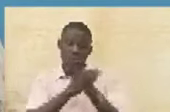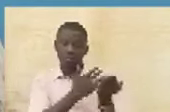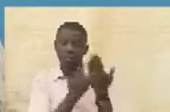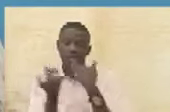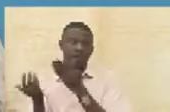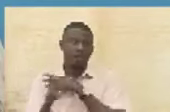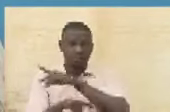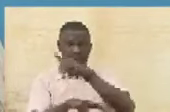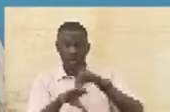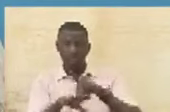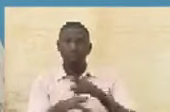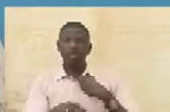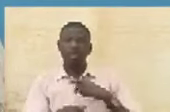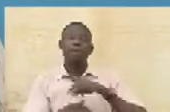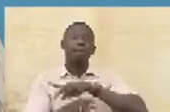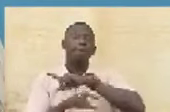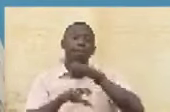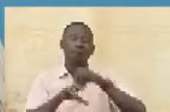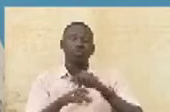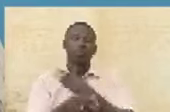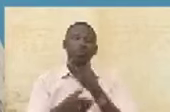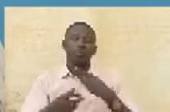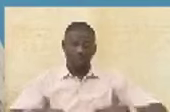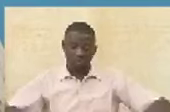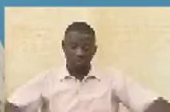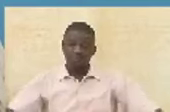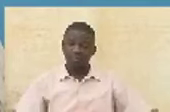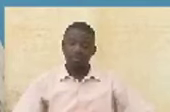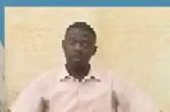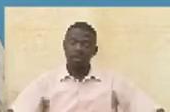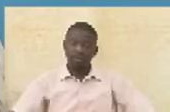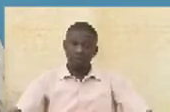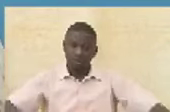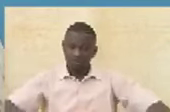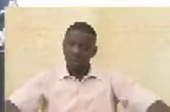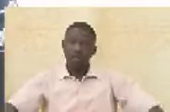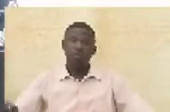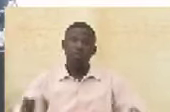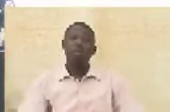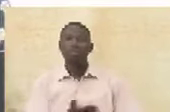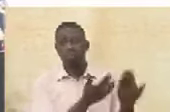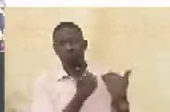bathroom, that's where you will take off your trousers and take the bath.